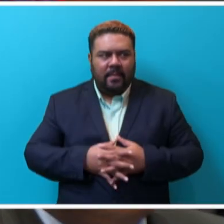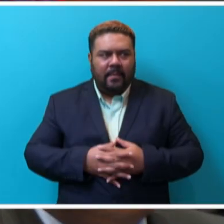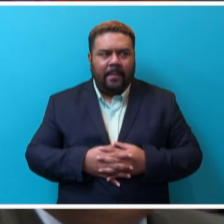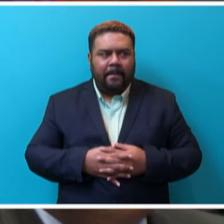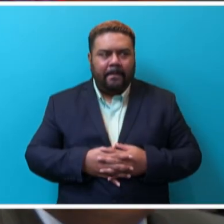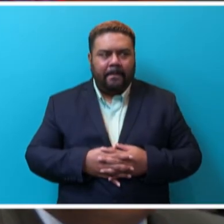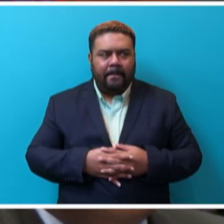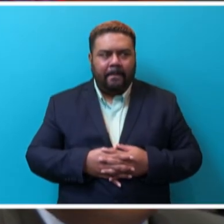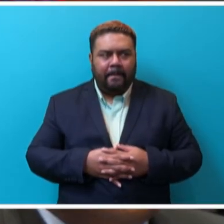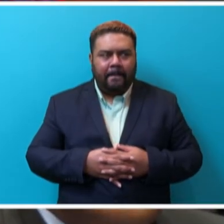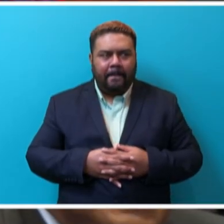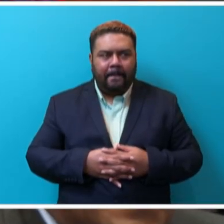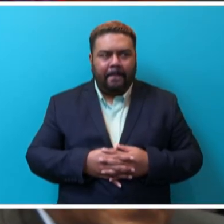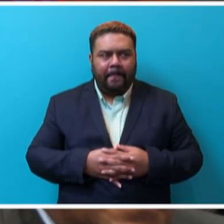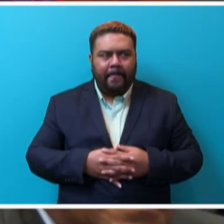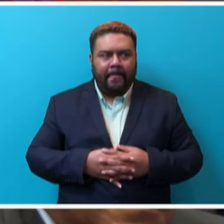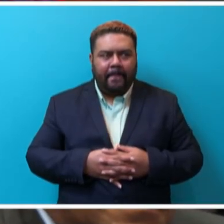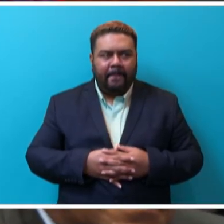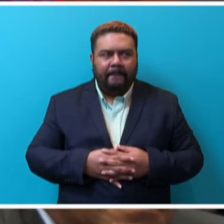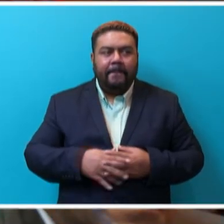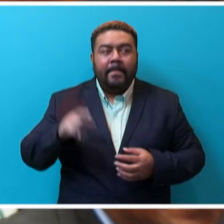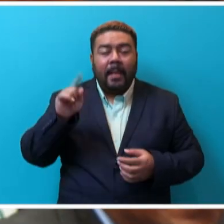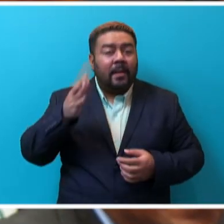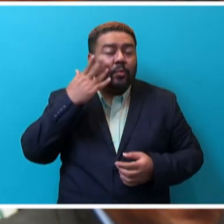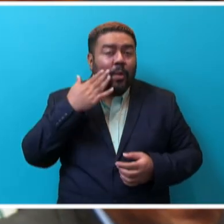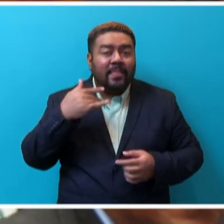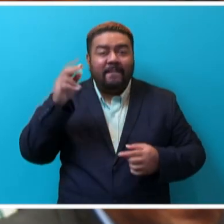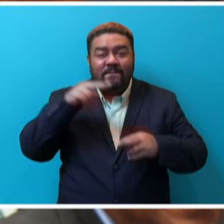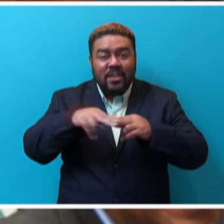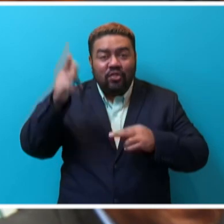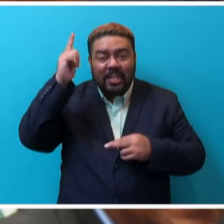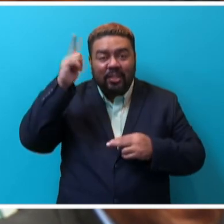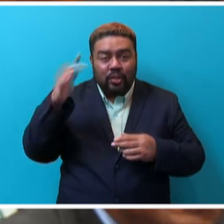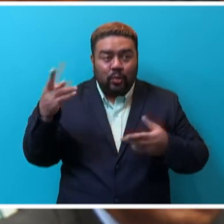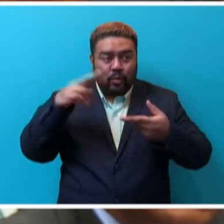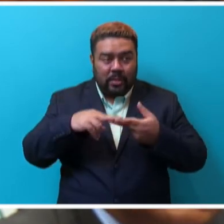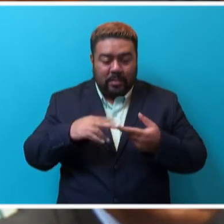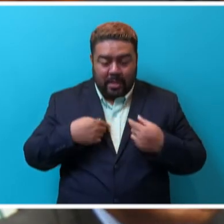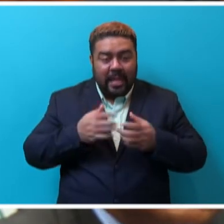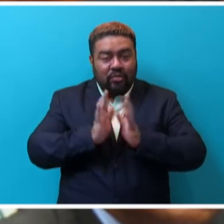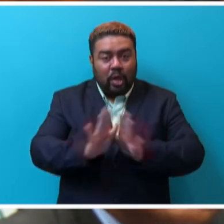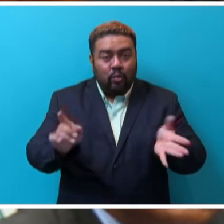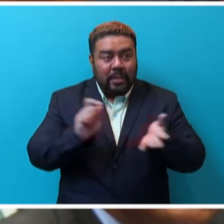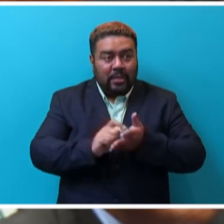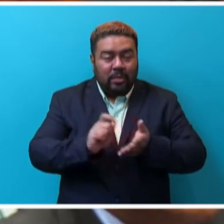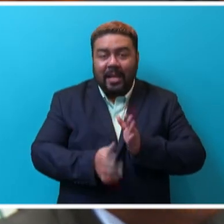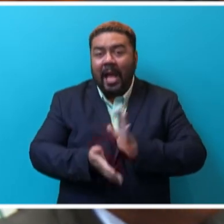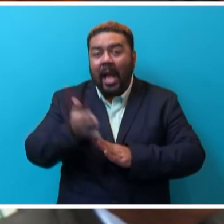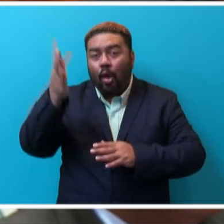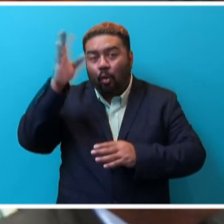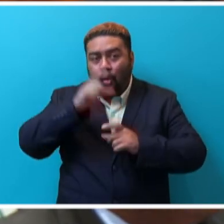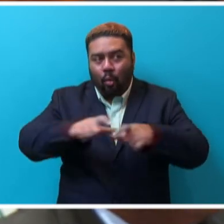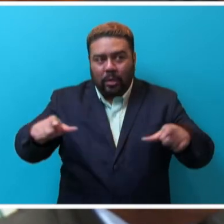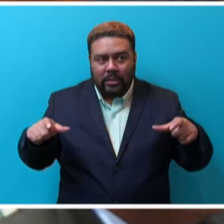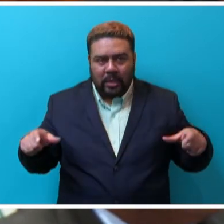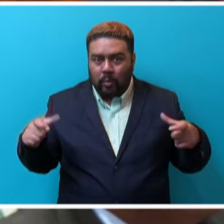remember. That is when the Fiji Teachers Union, of which I was the General Secretary, took this matter to the High Court to challenge